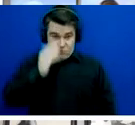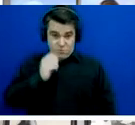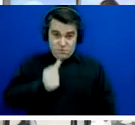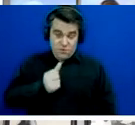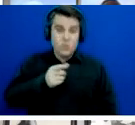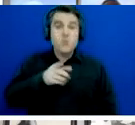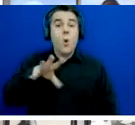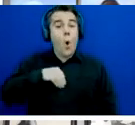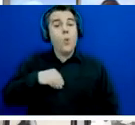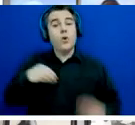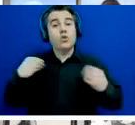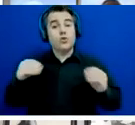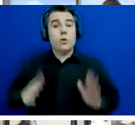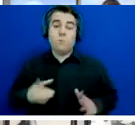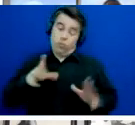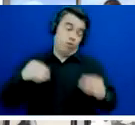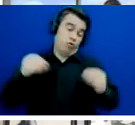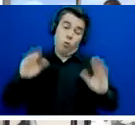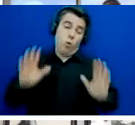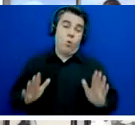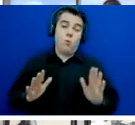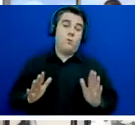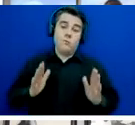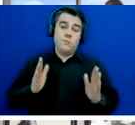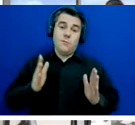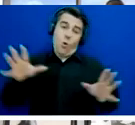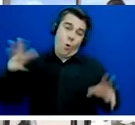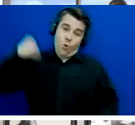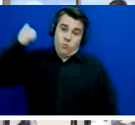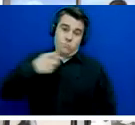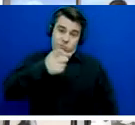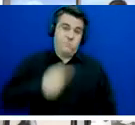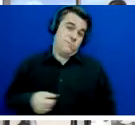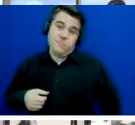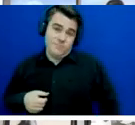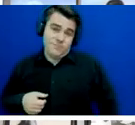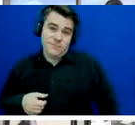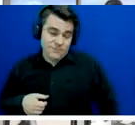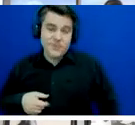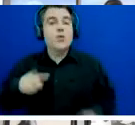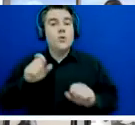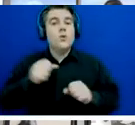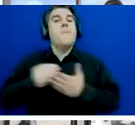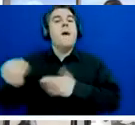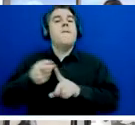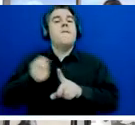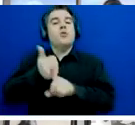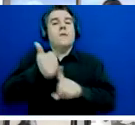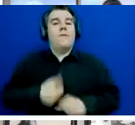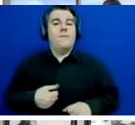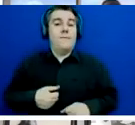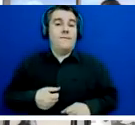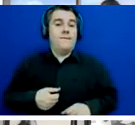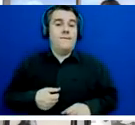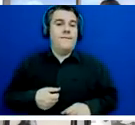a store. You're a store owner. You have your own virtual storefront where you can buy products from yourself. So imagine all, you know, as